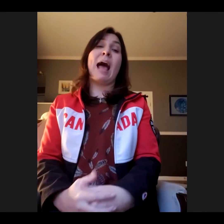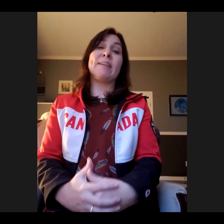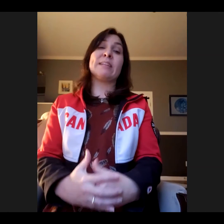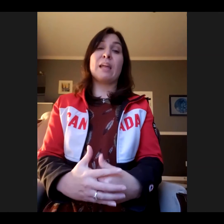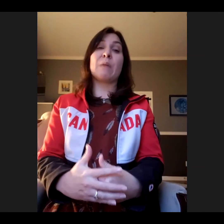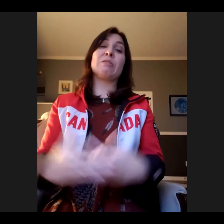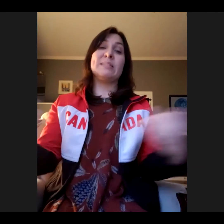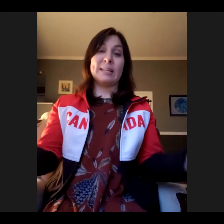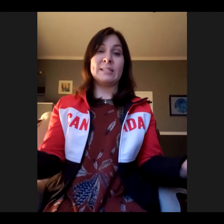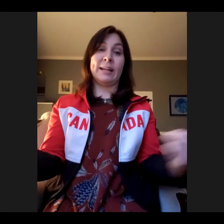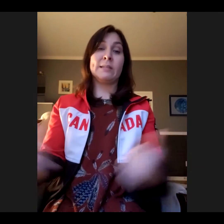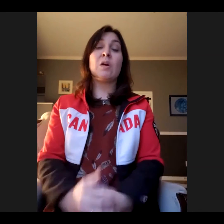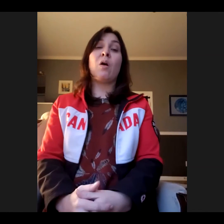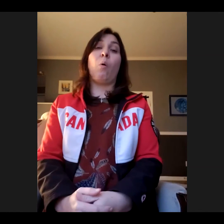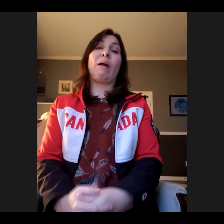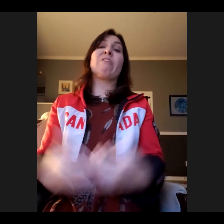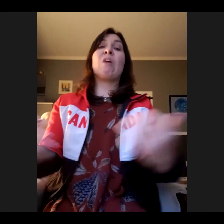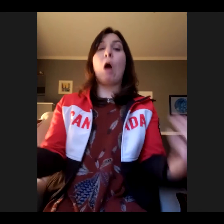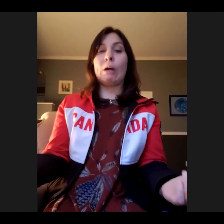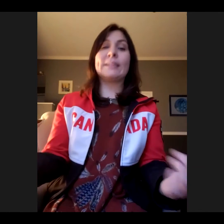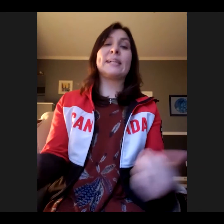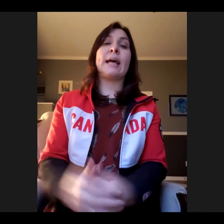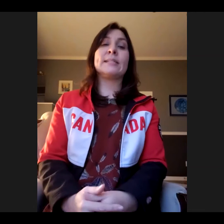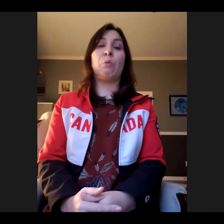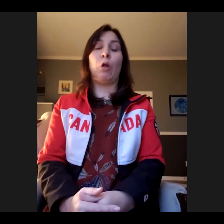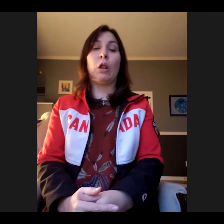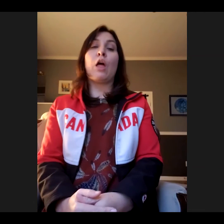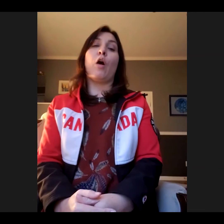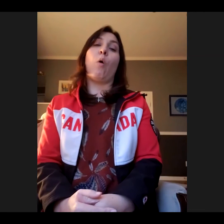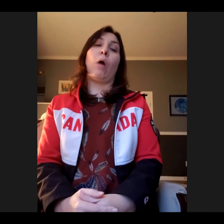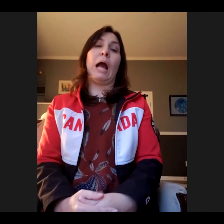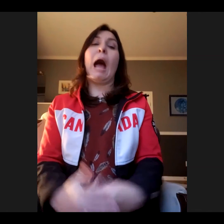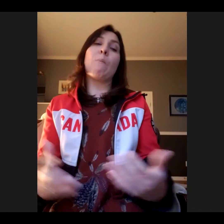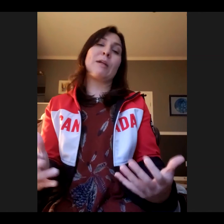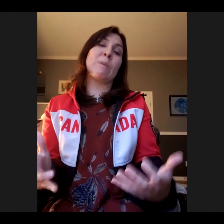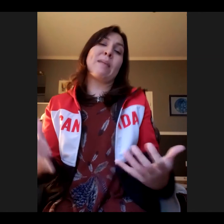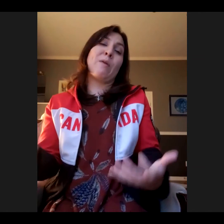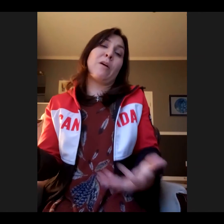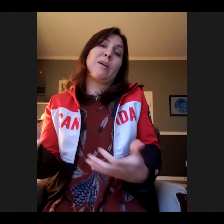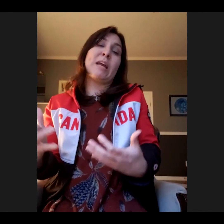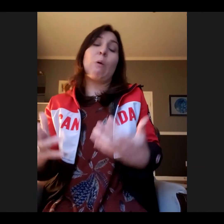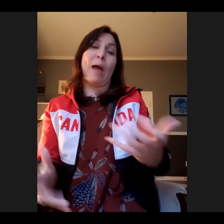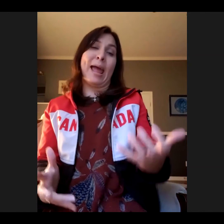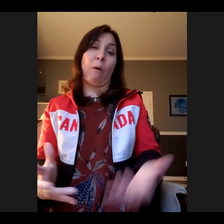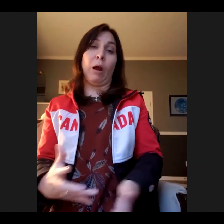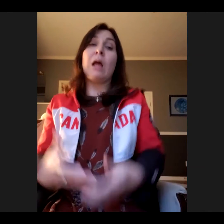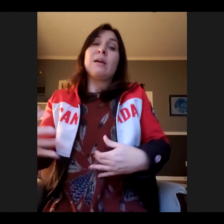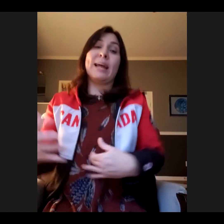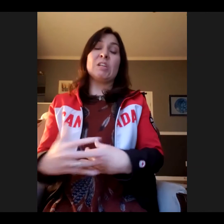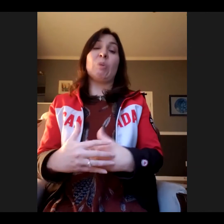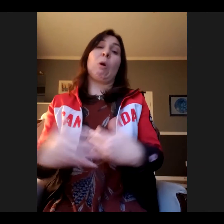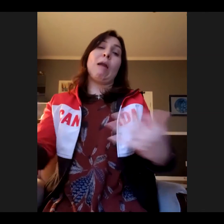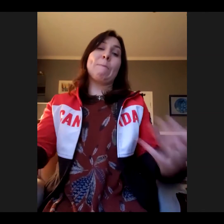not having to think about the distance or if a car is accessible or how much something is going to weigh or